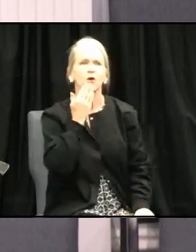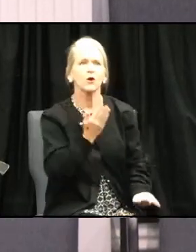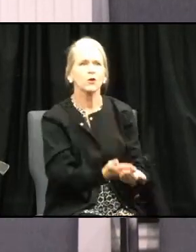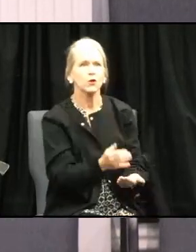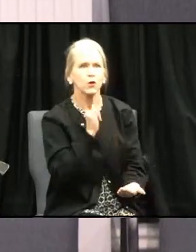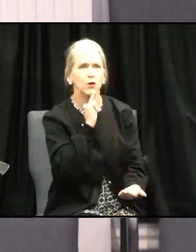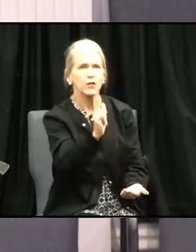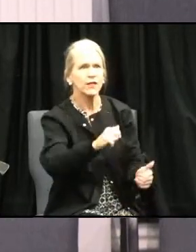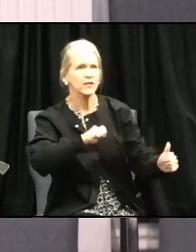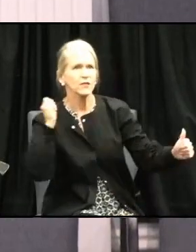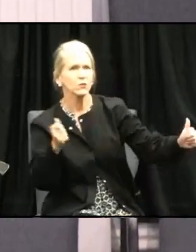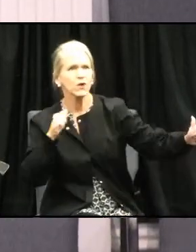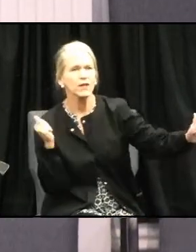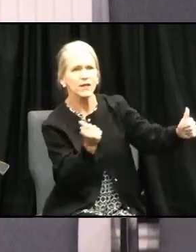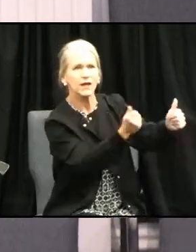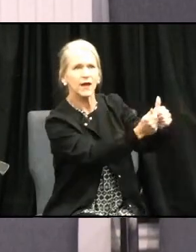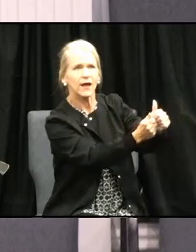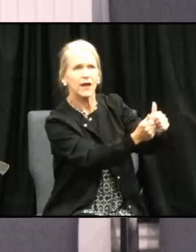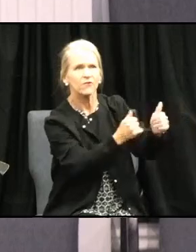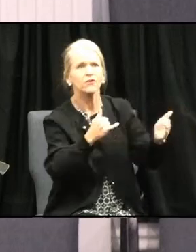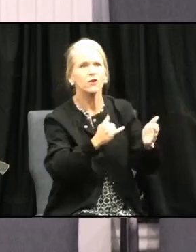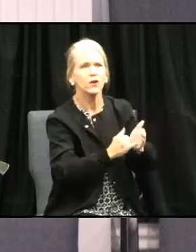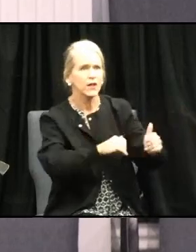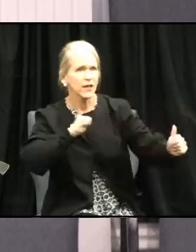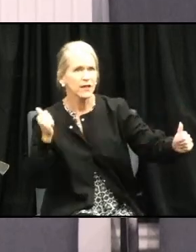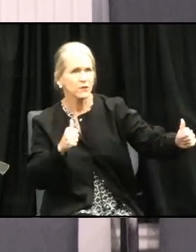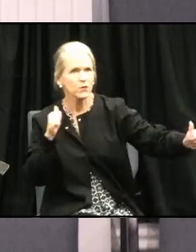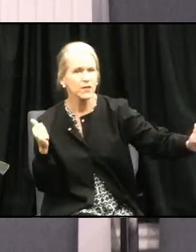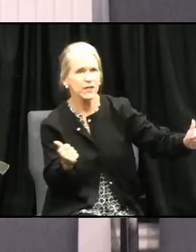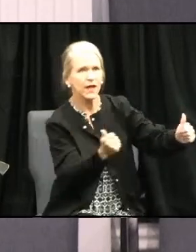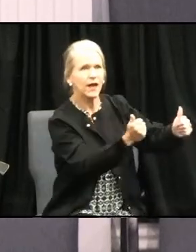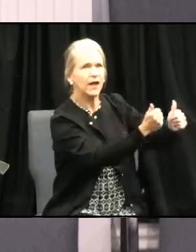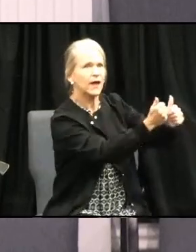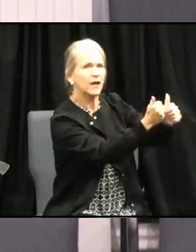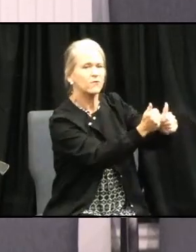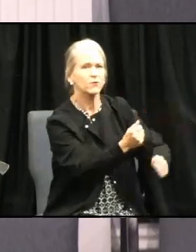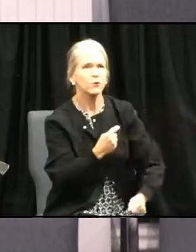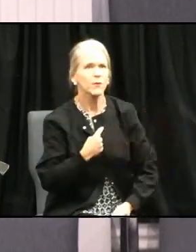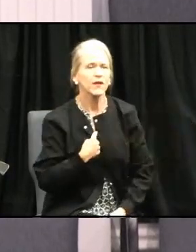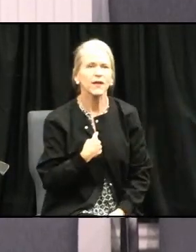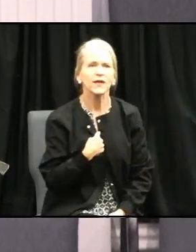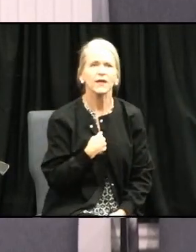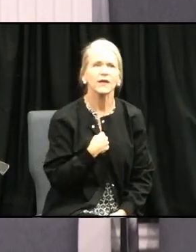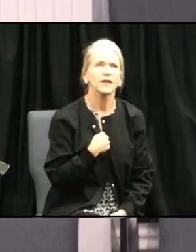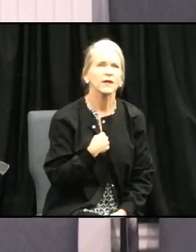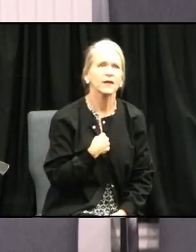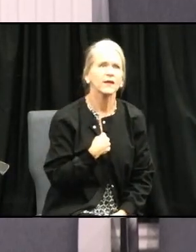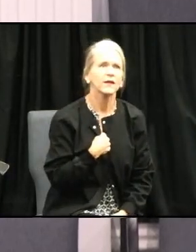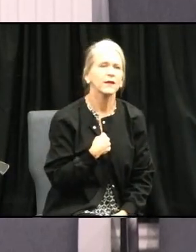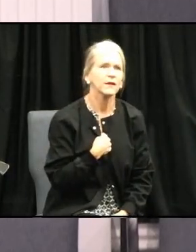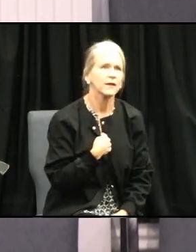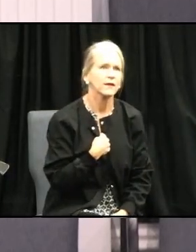everything. Your goodness is running after us, running after me.